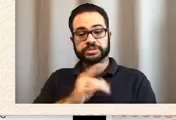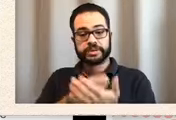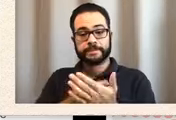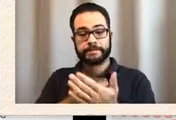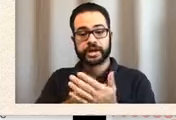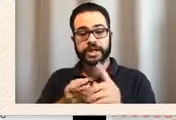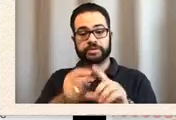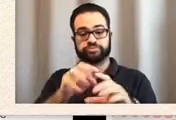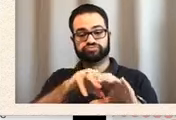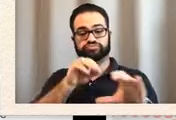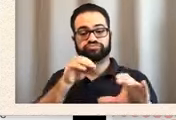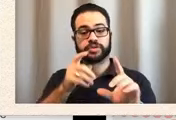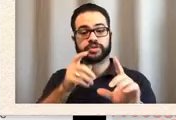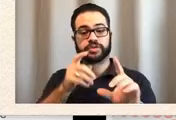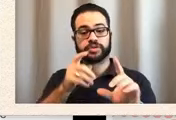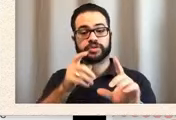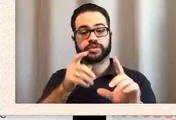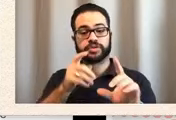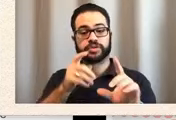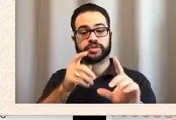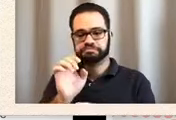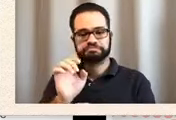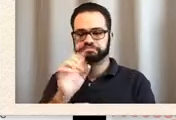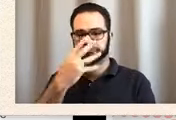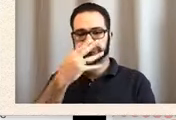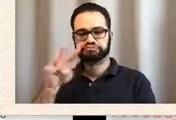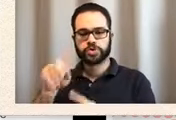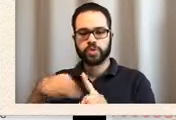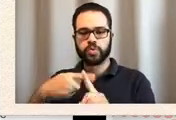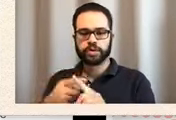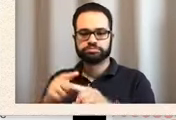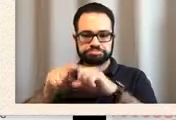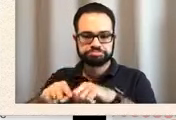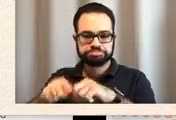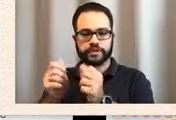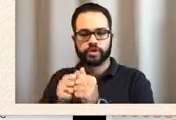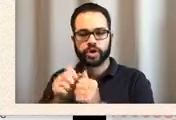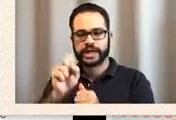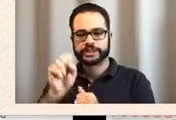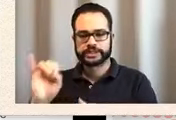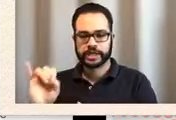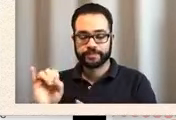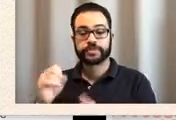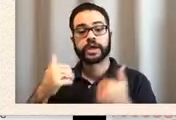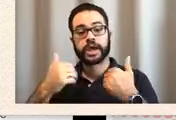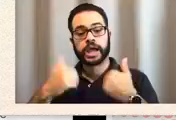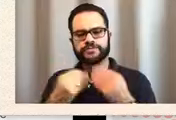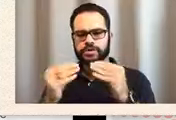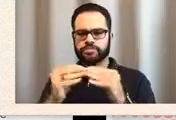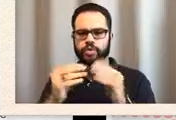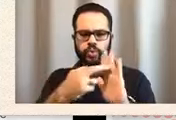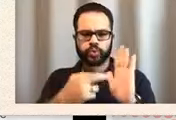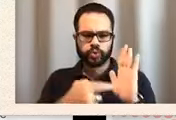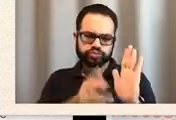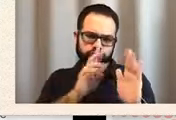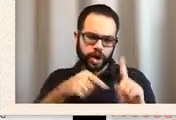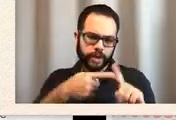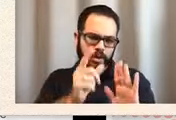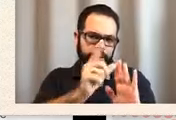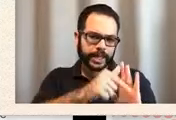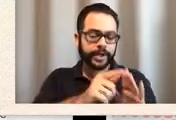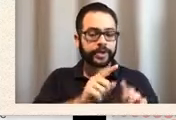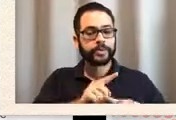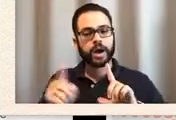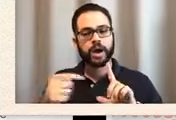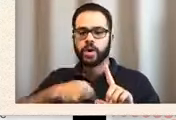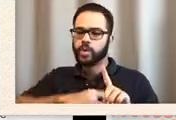disregarded when determining eligibility for supplemental security income. Now, there are some additional rules which we'll cover, but we always